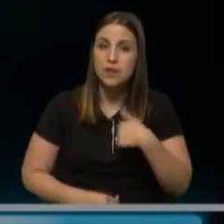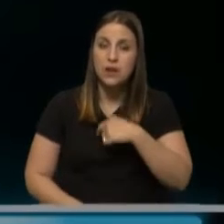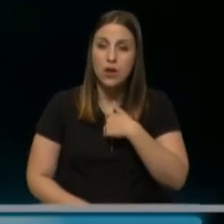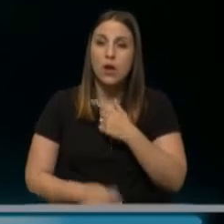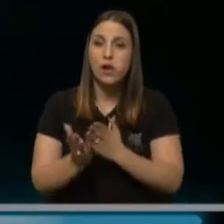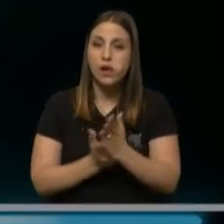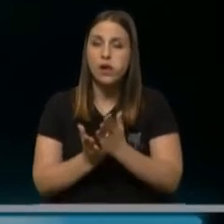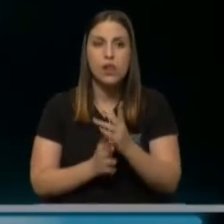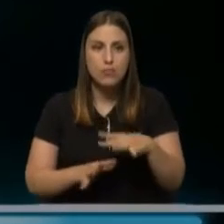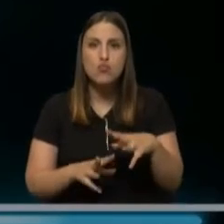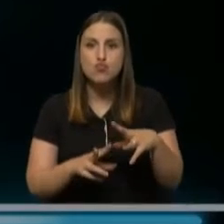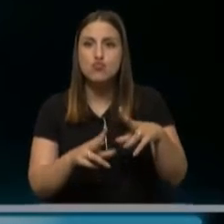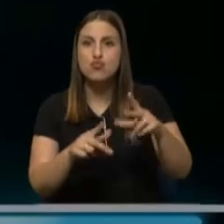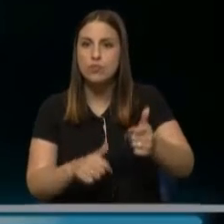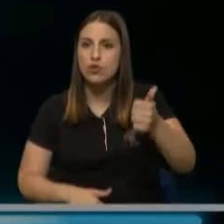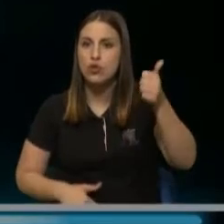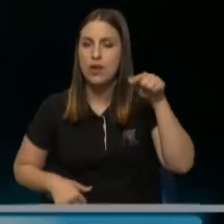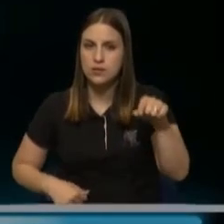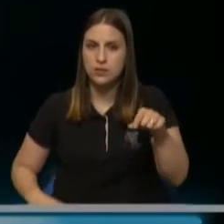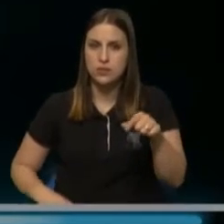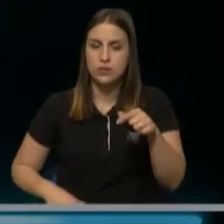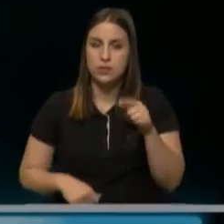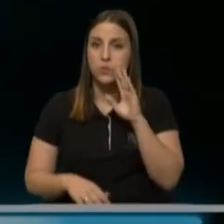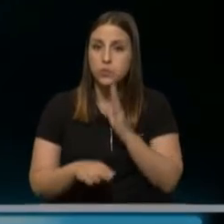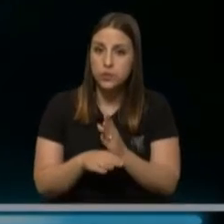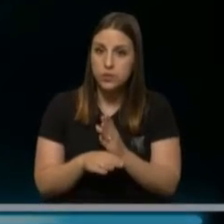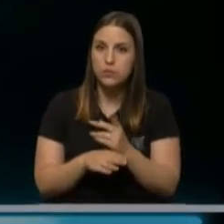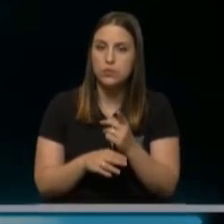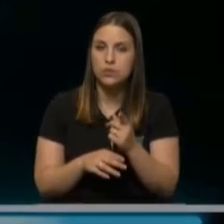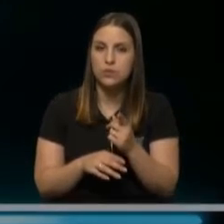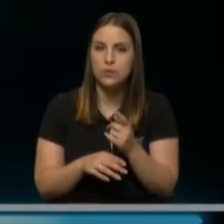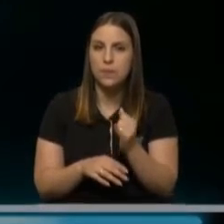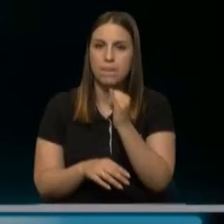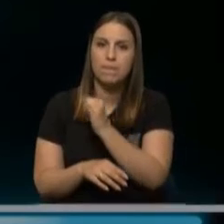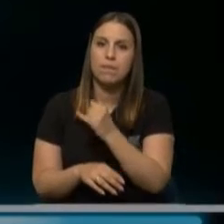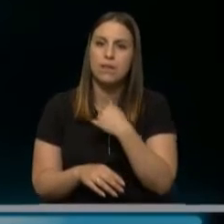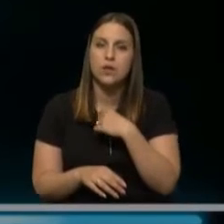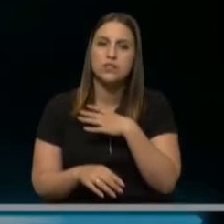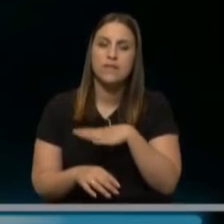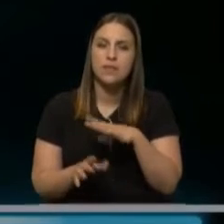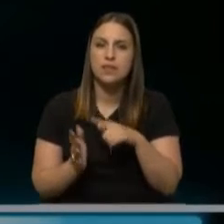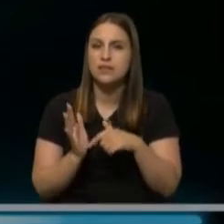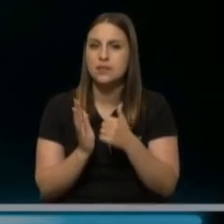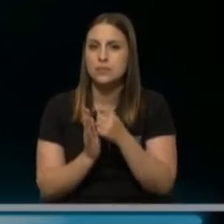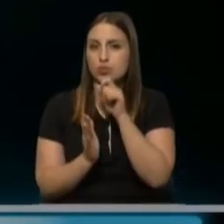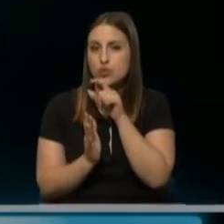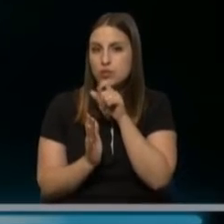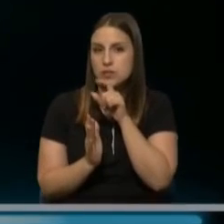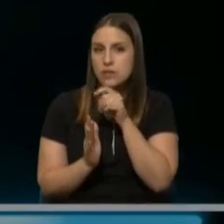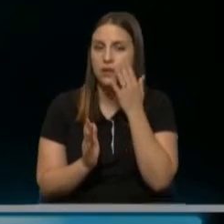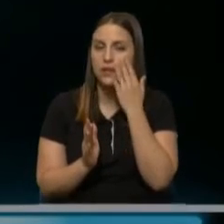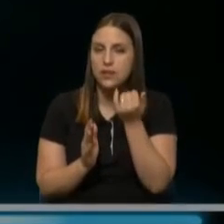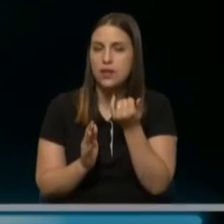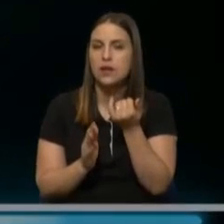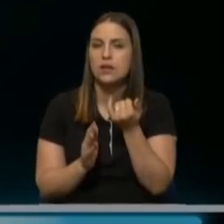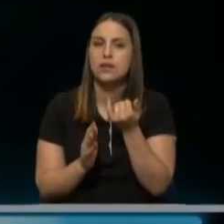to improve in this. And the last, for all, we work with our supply chains for the upstream and